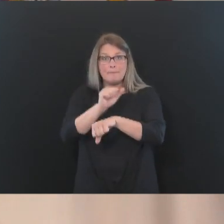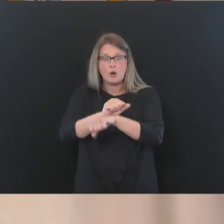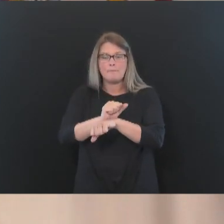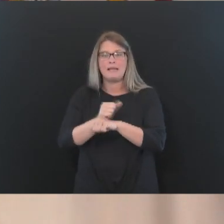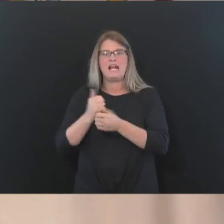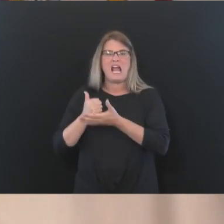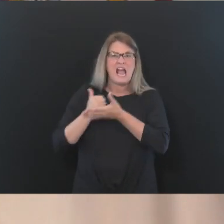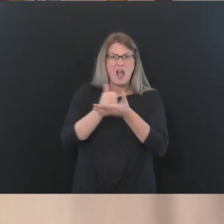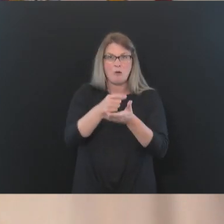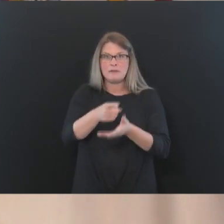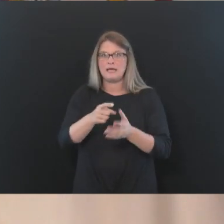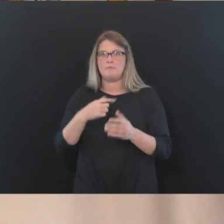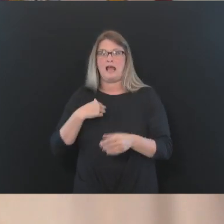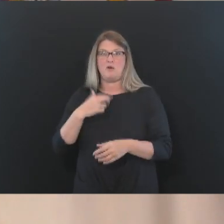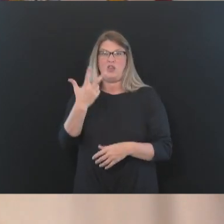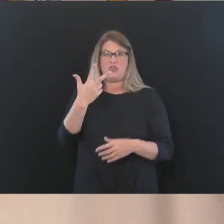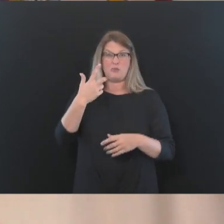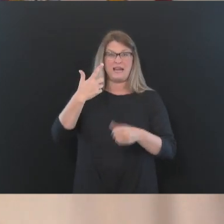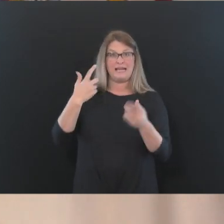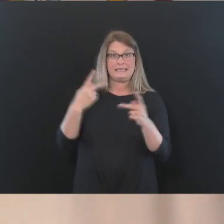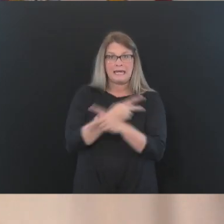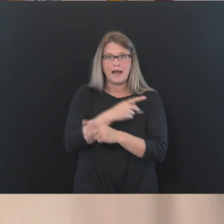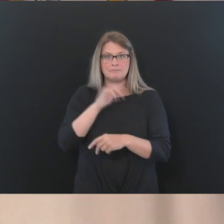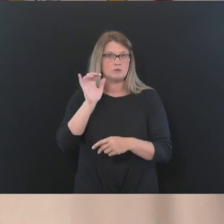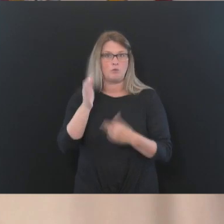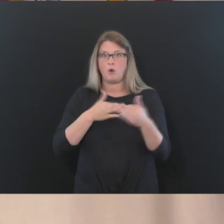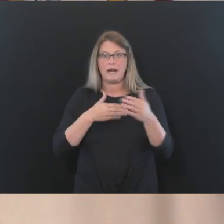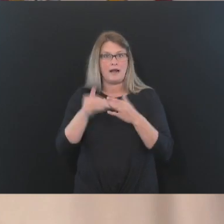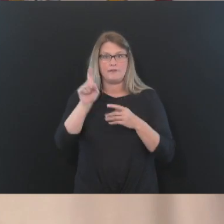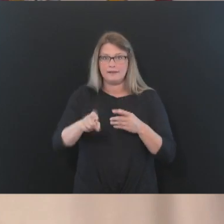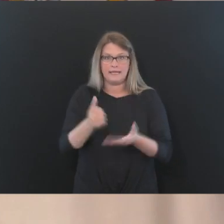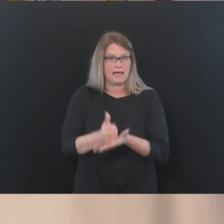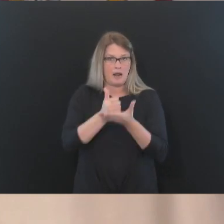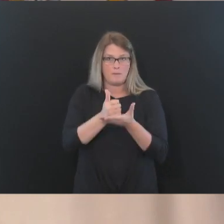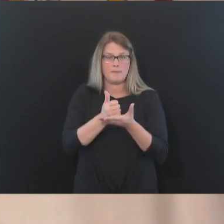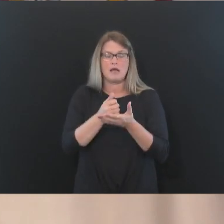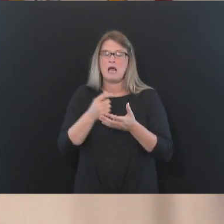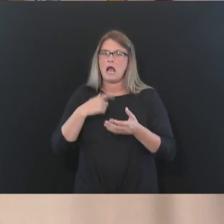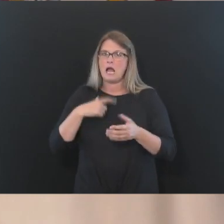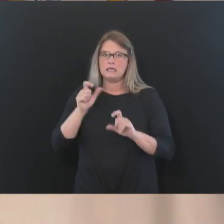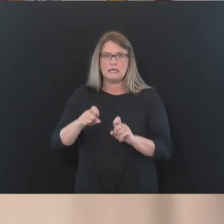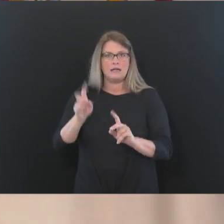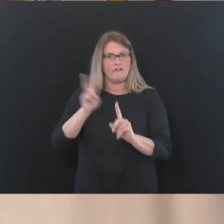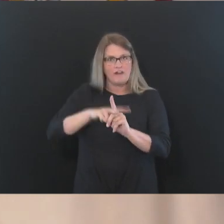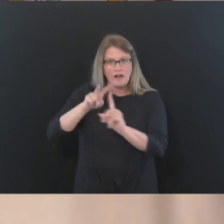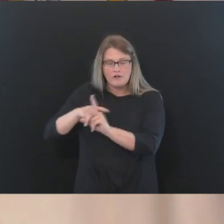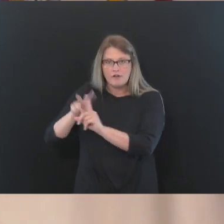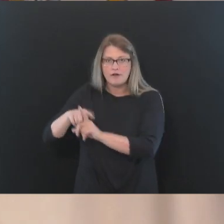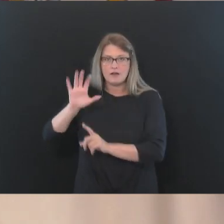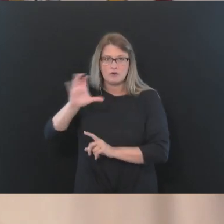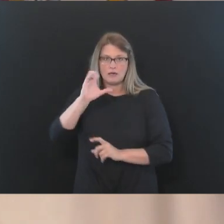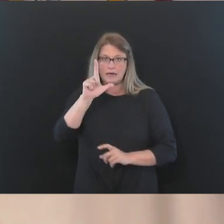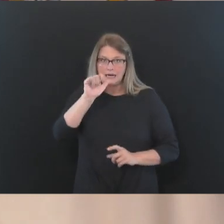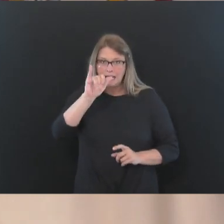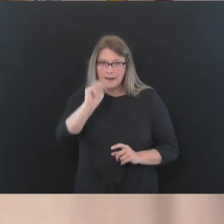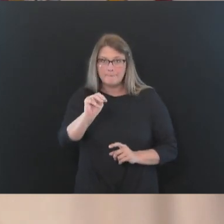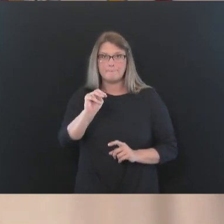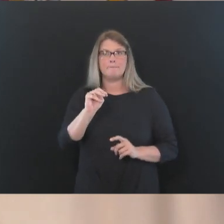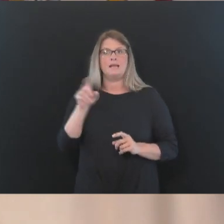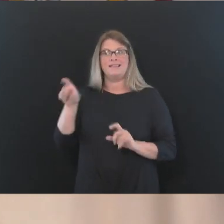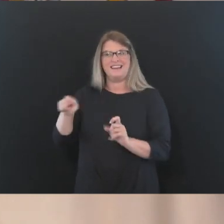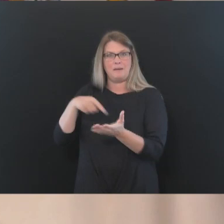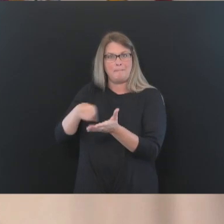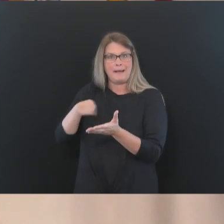that. Because we've got to get these unemployment claims out, and we've got to get people that are looking to find a way to pay their